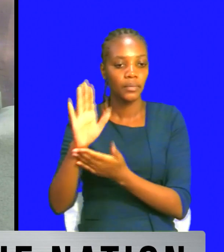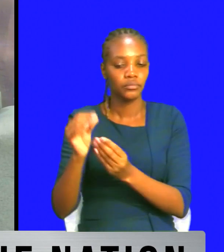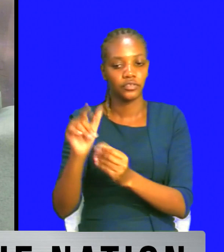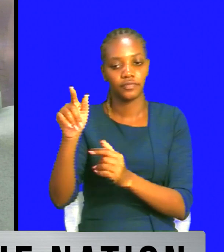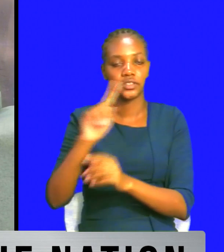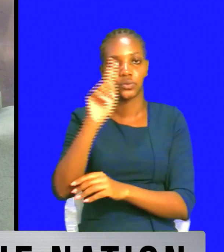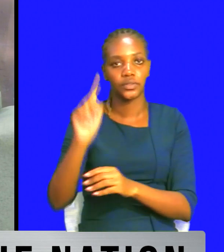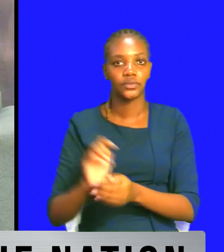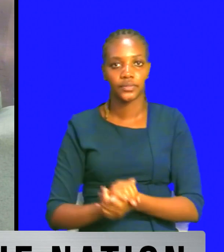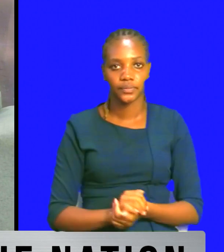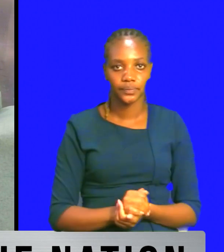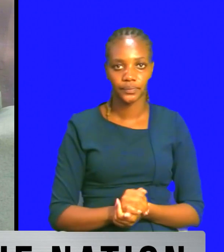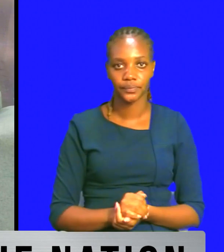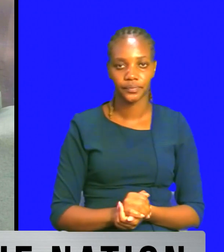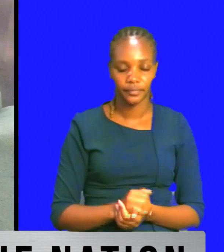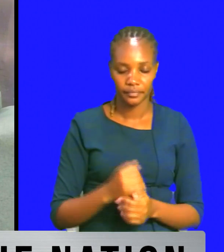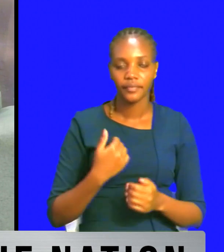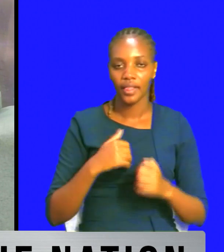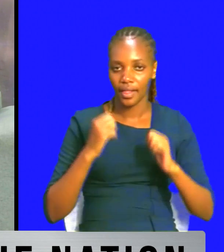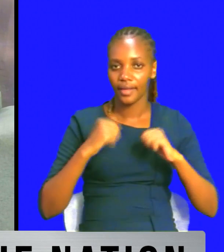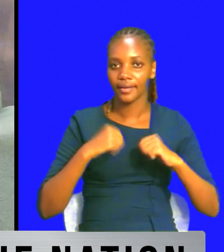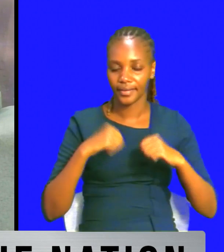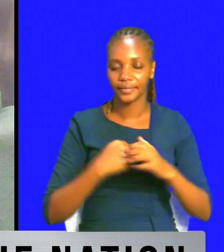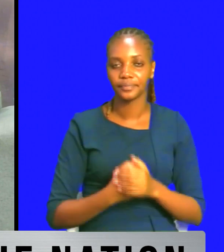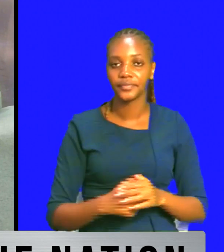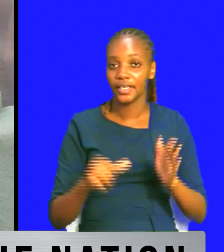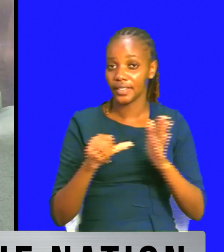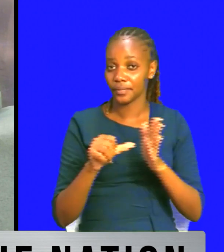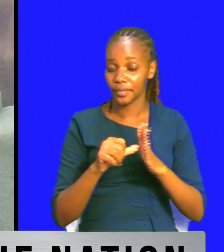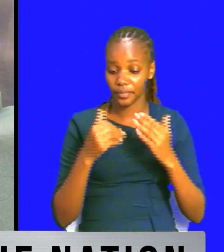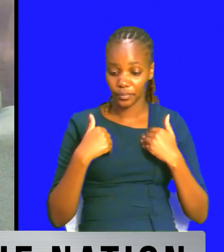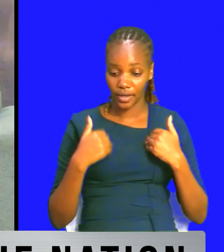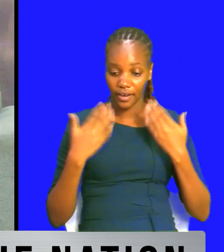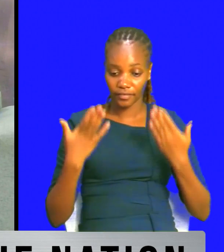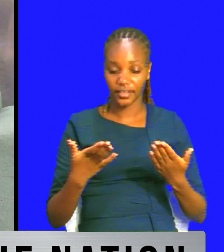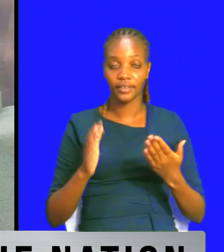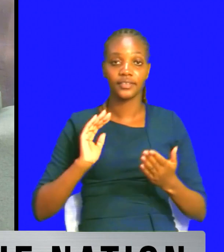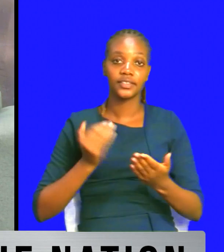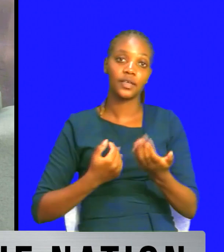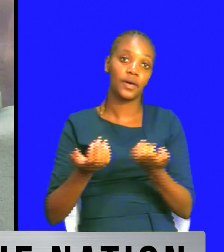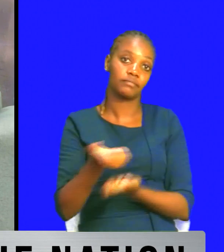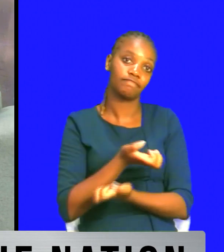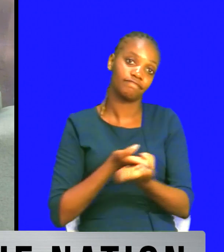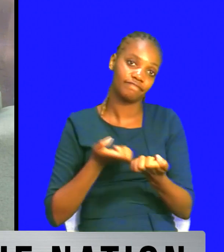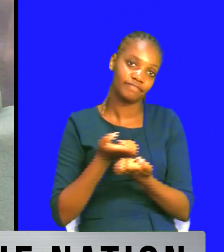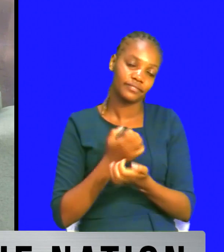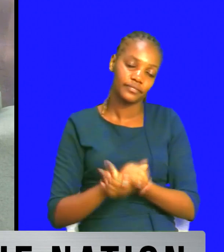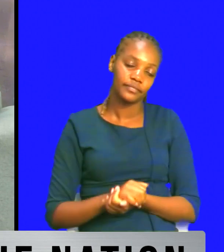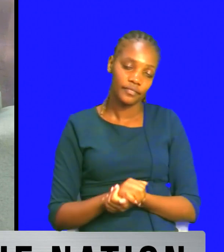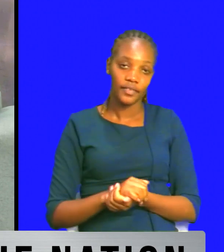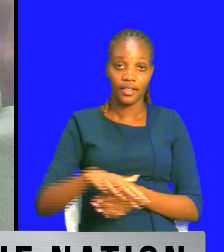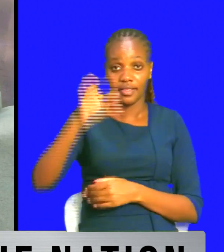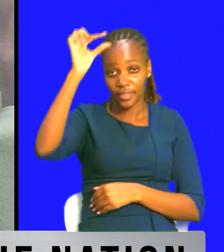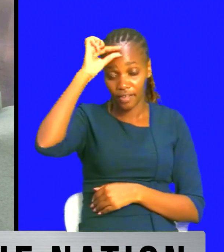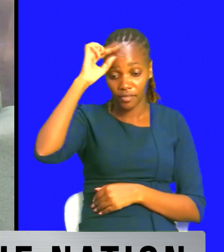question. Agreed. Elizabeth, the problem we are facing here is our economics. Yeah, the government needs to